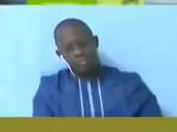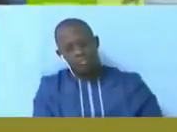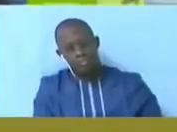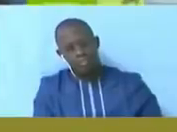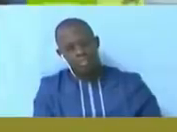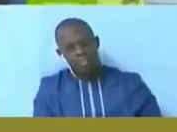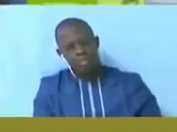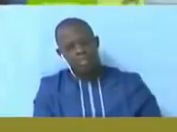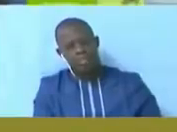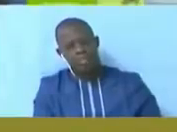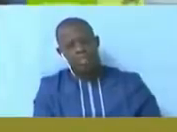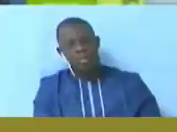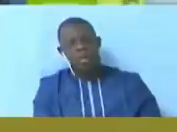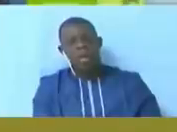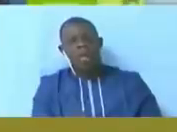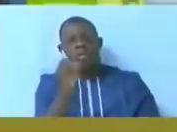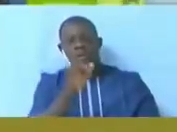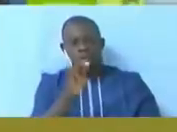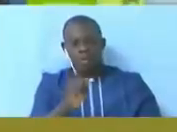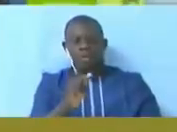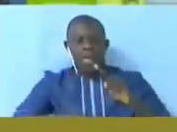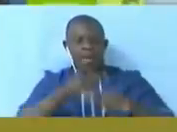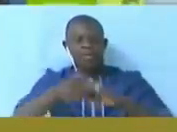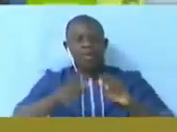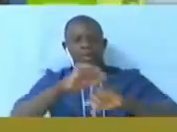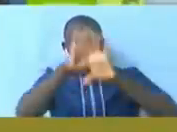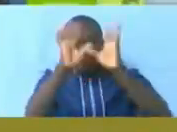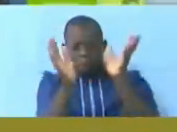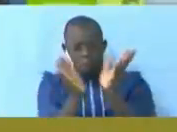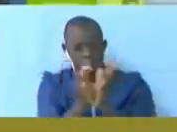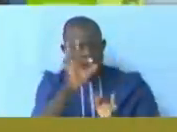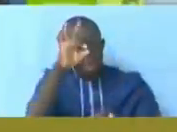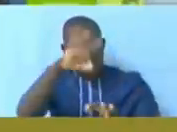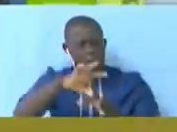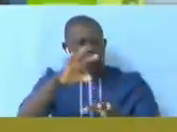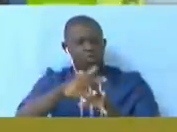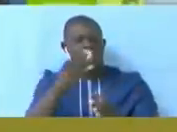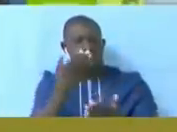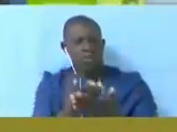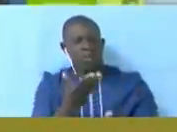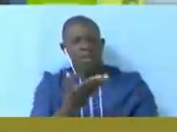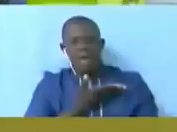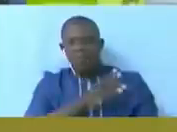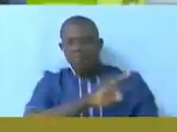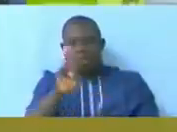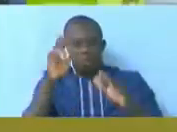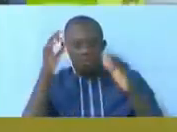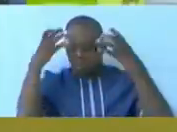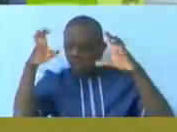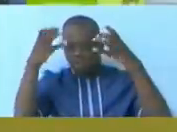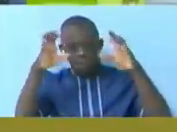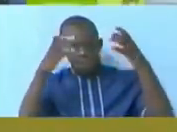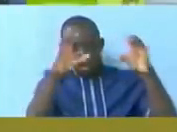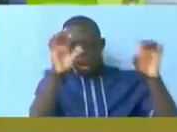Because this was after all the elections. And there was no trouble around